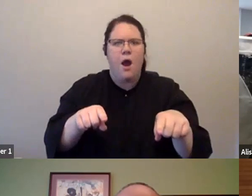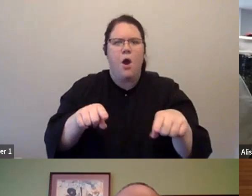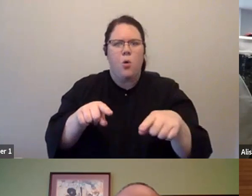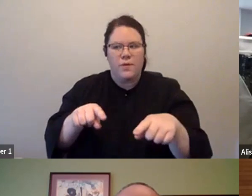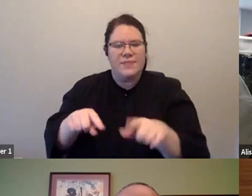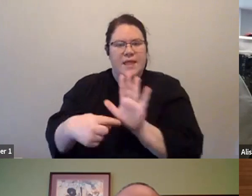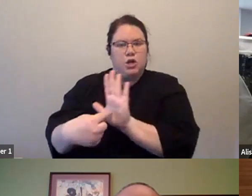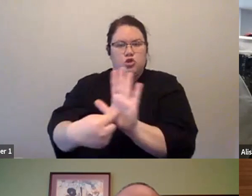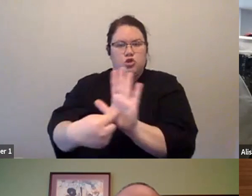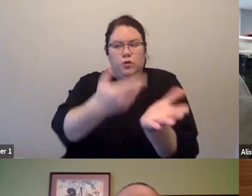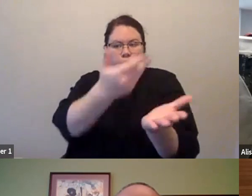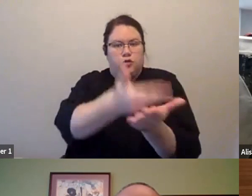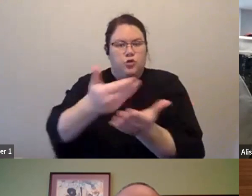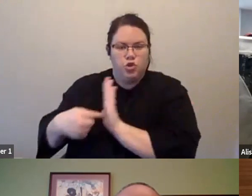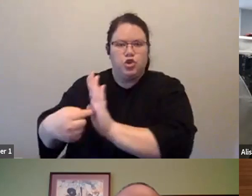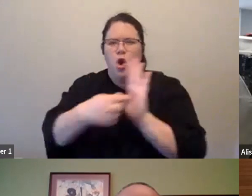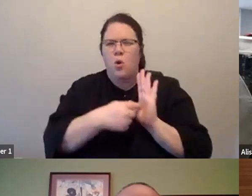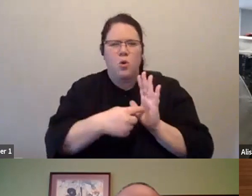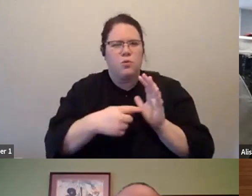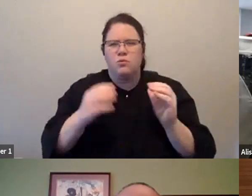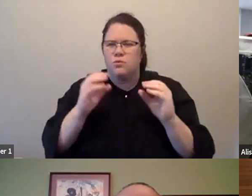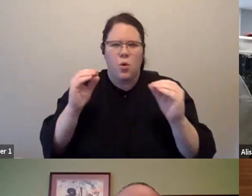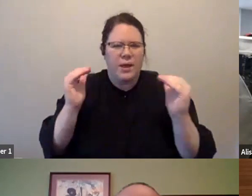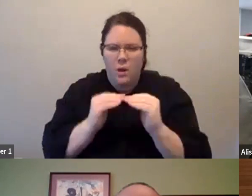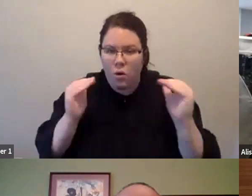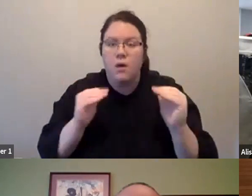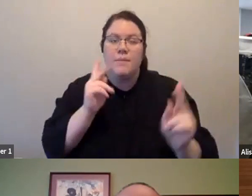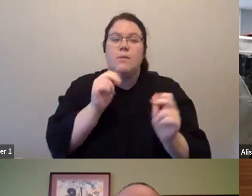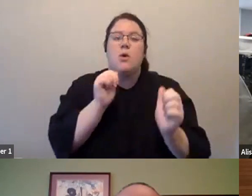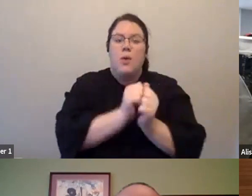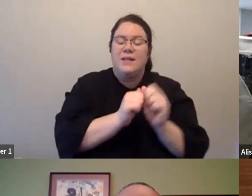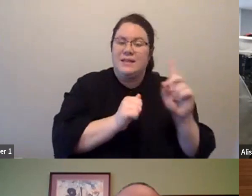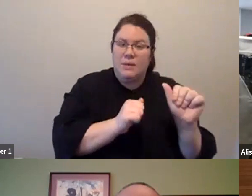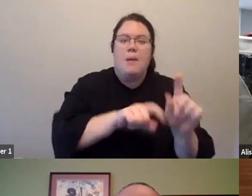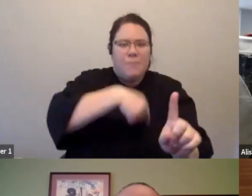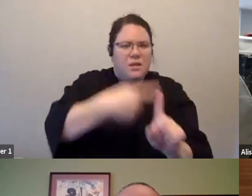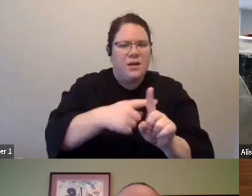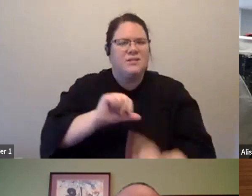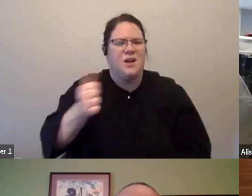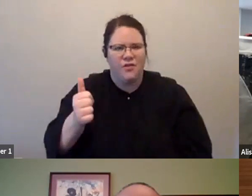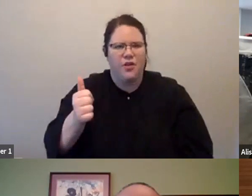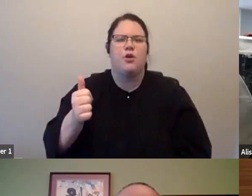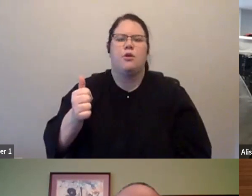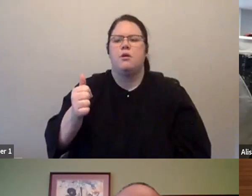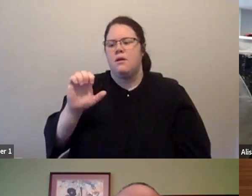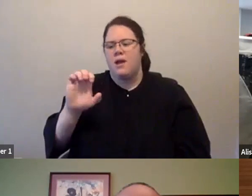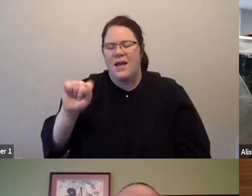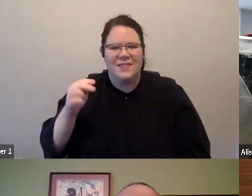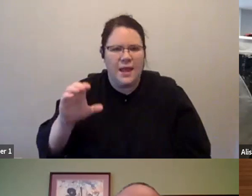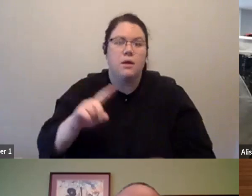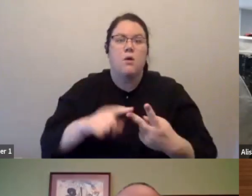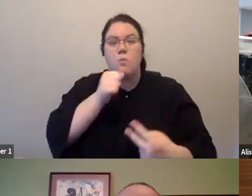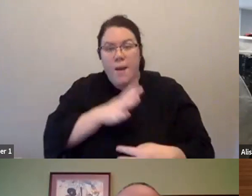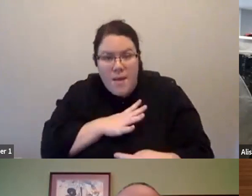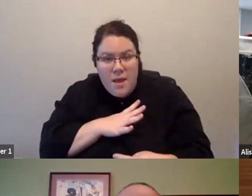inequality challenges with not only individuals with disabilities, but also other racial ethnic minorities, women, and